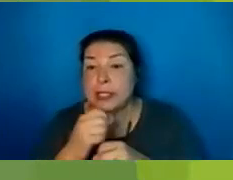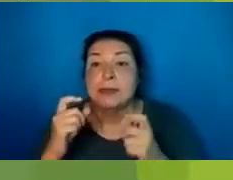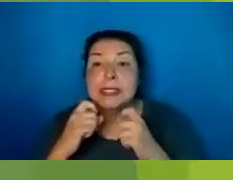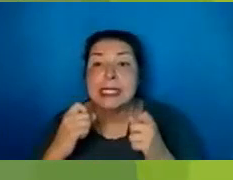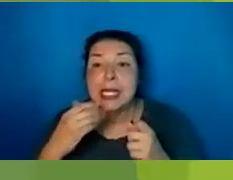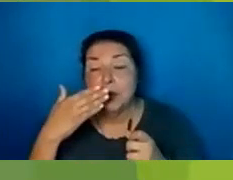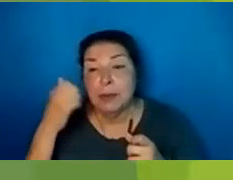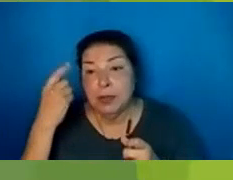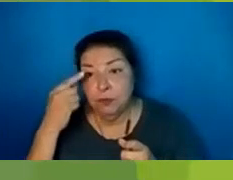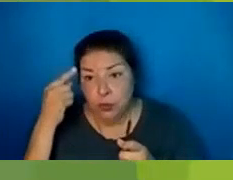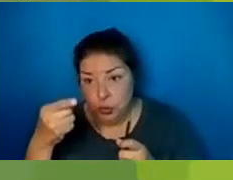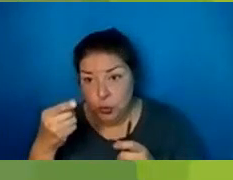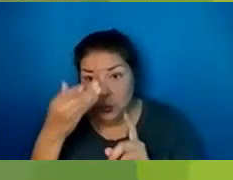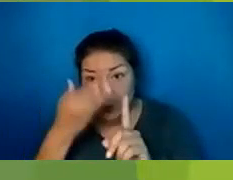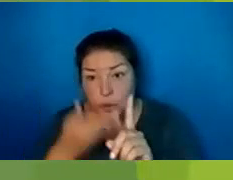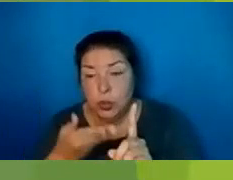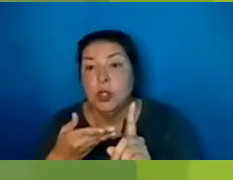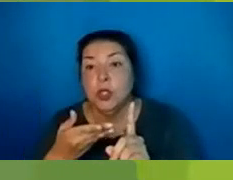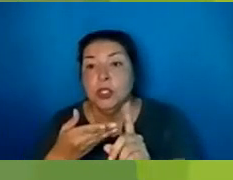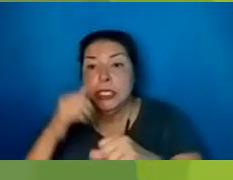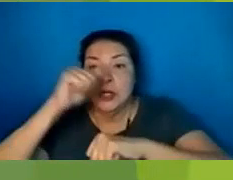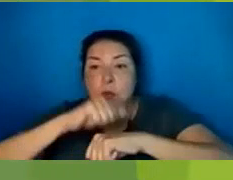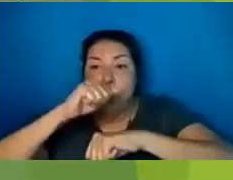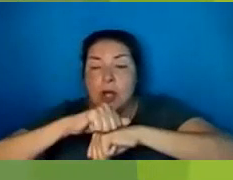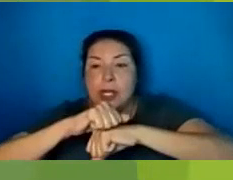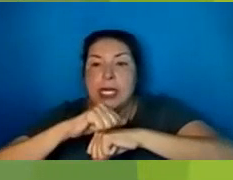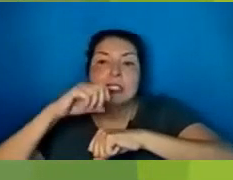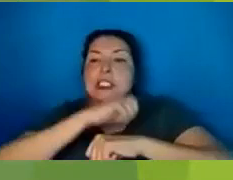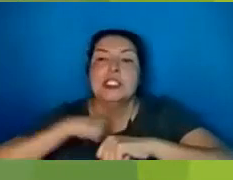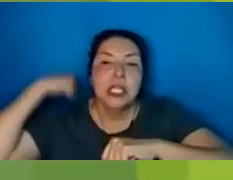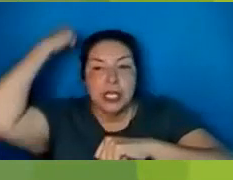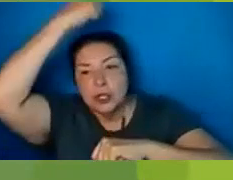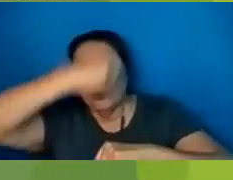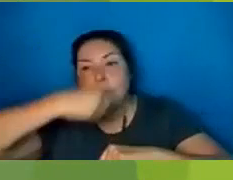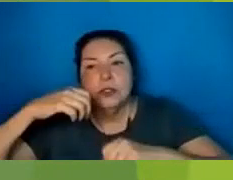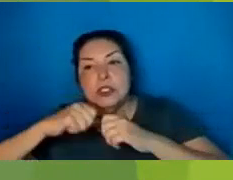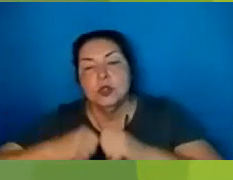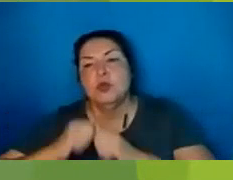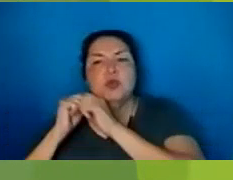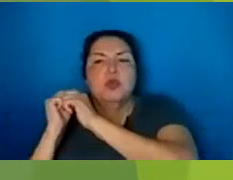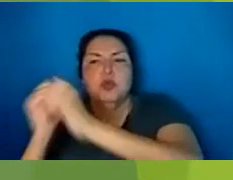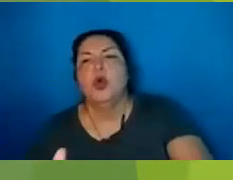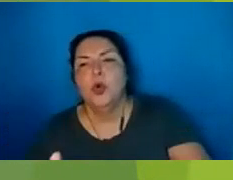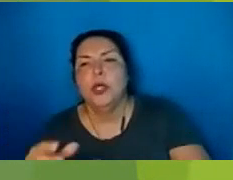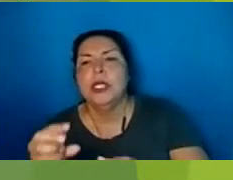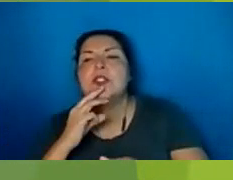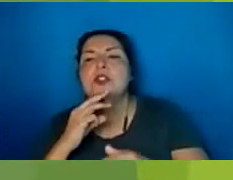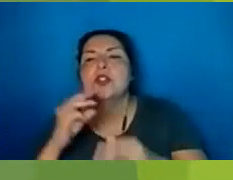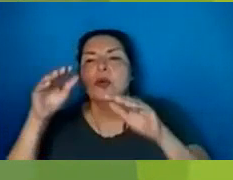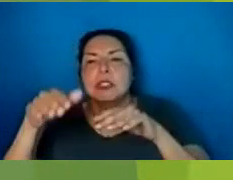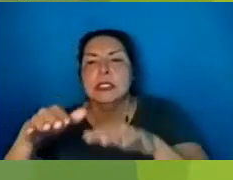a millstone around your neck and be cast into the sea. Meaning that, you know, it is better for you